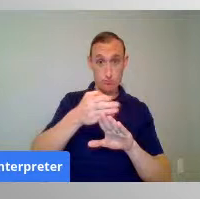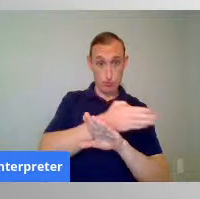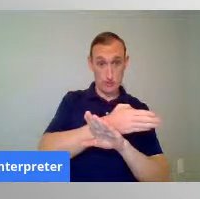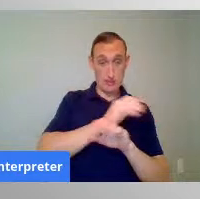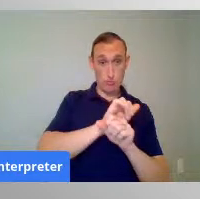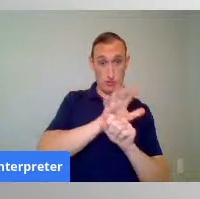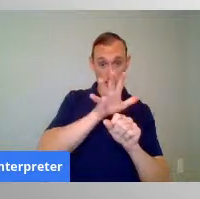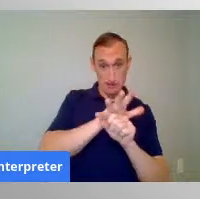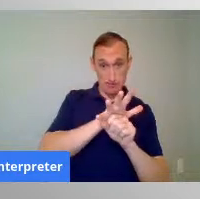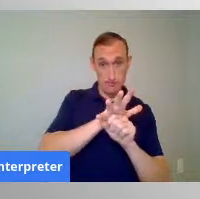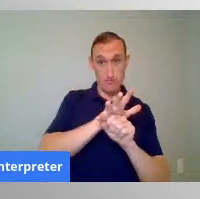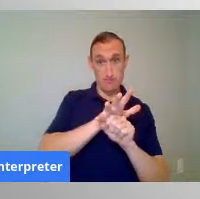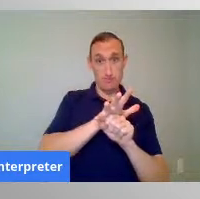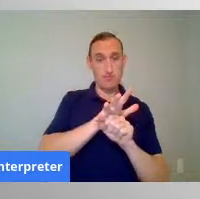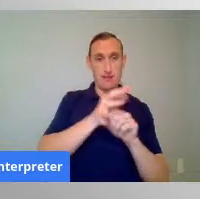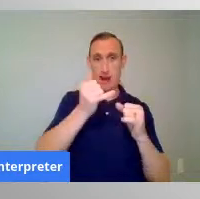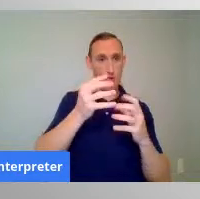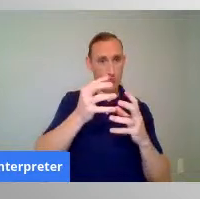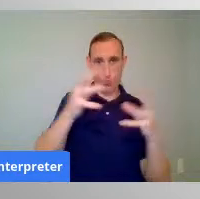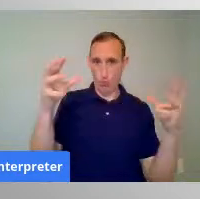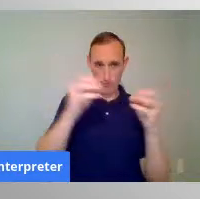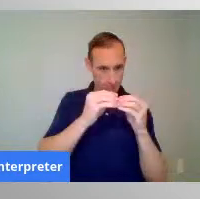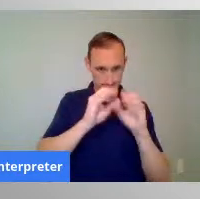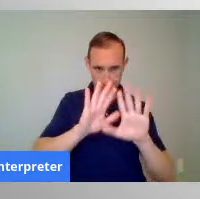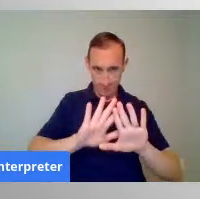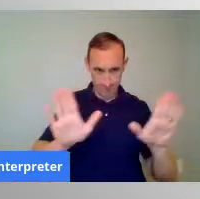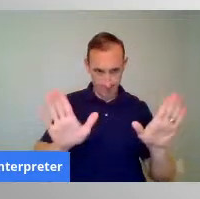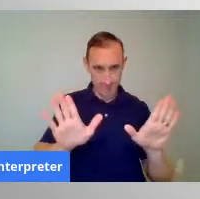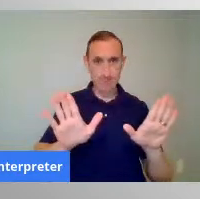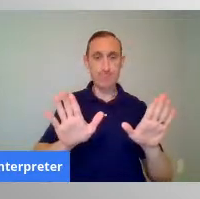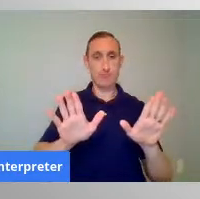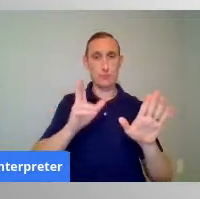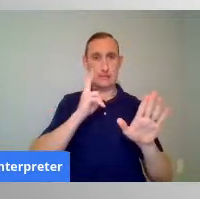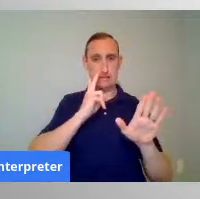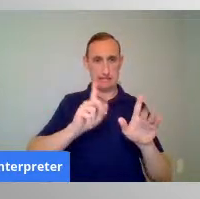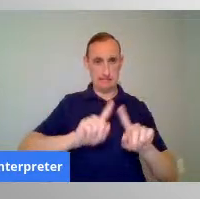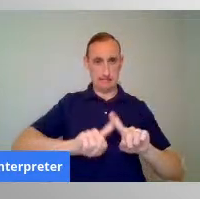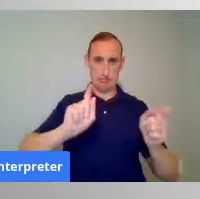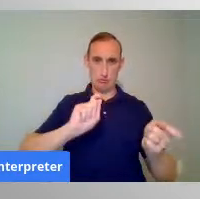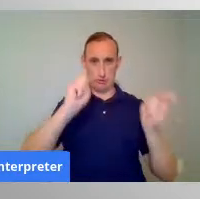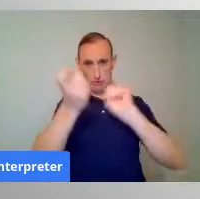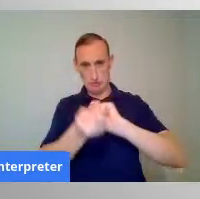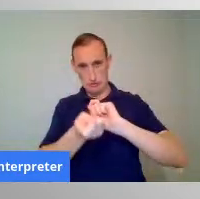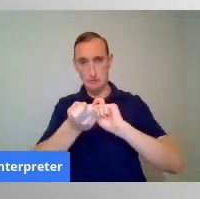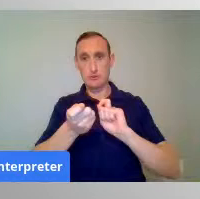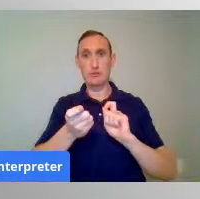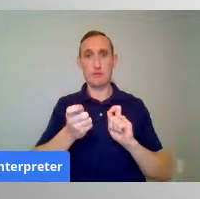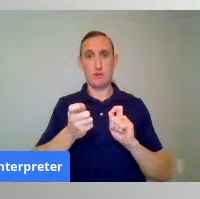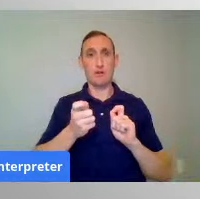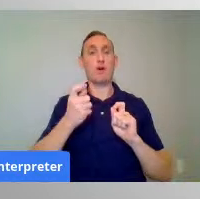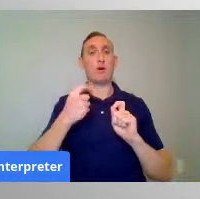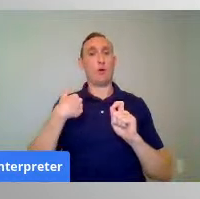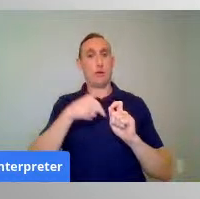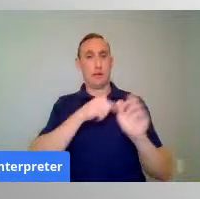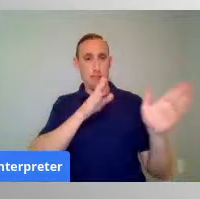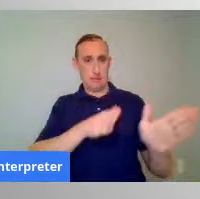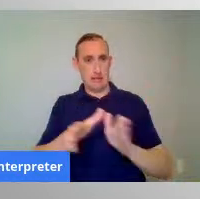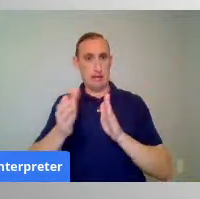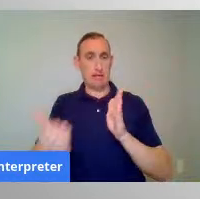exacerbated by the pandemic. So that's kind of the direction that we see things moving in. And we plan to go back out into the field